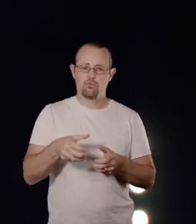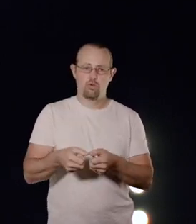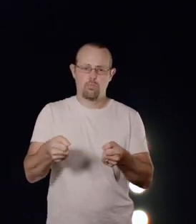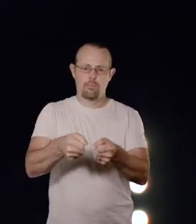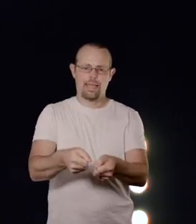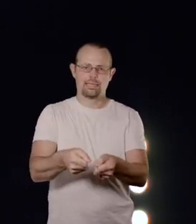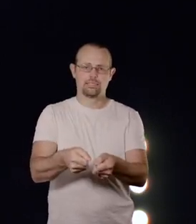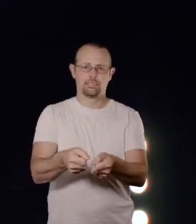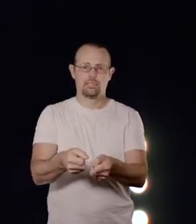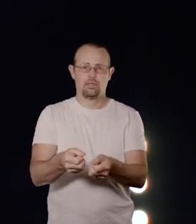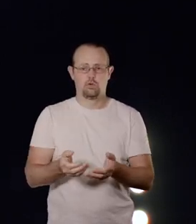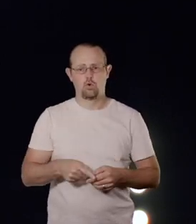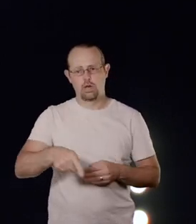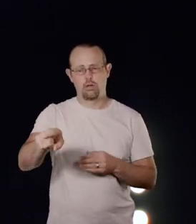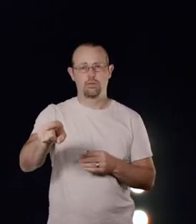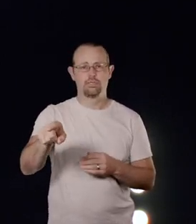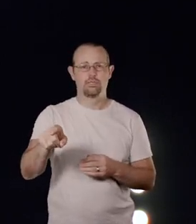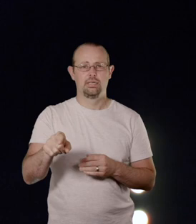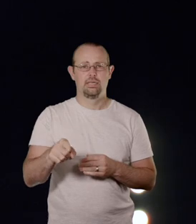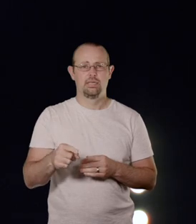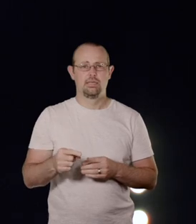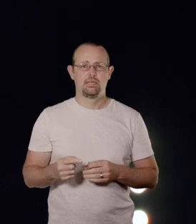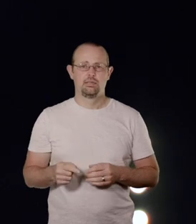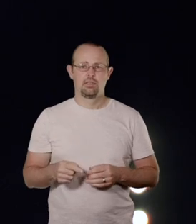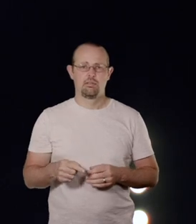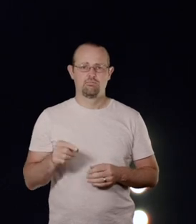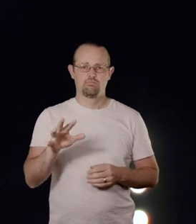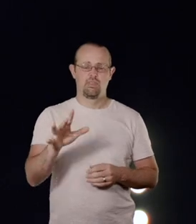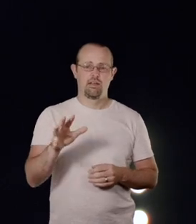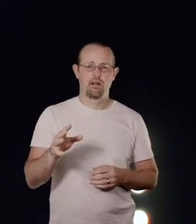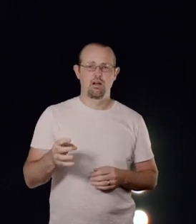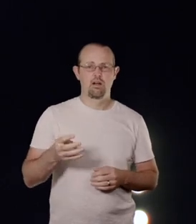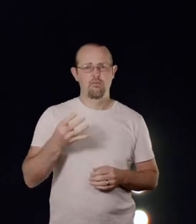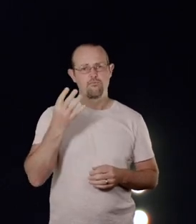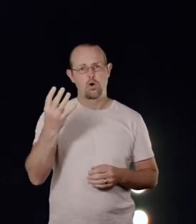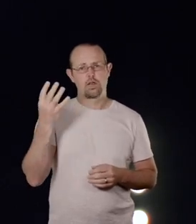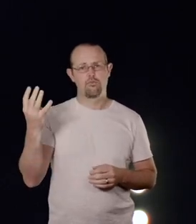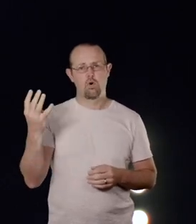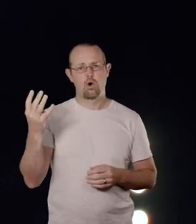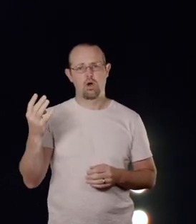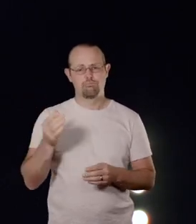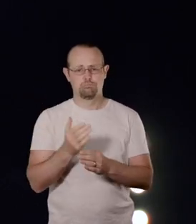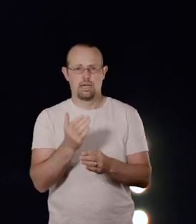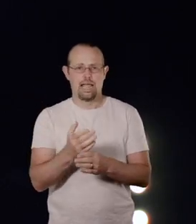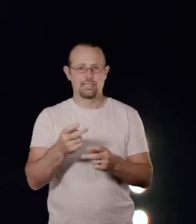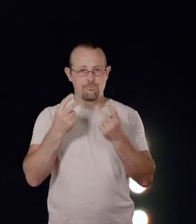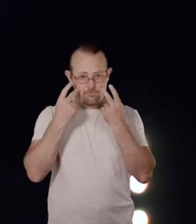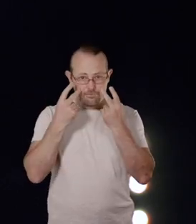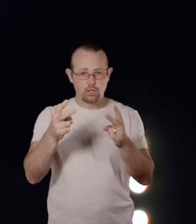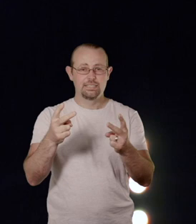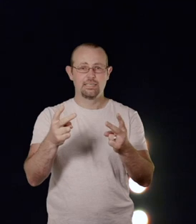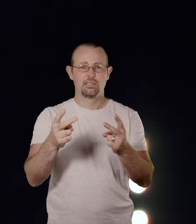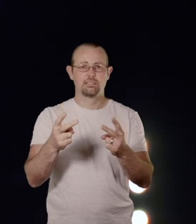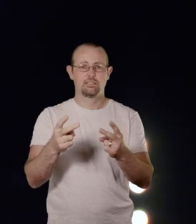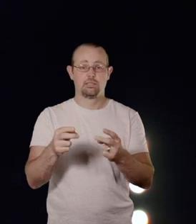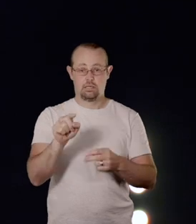there. That's been engaging 44 active volunteers. Did you know that? And if you still want to volunteer, please do get in touch